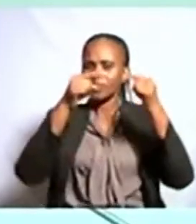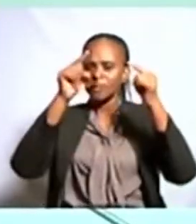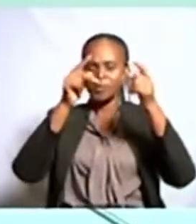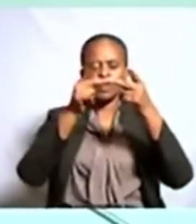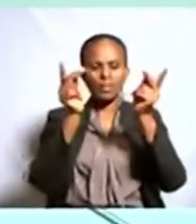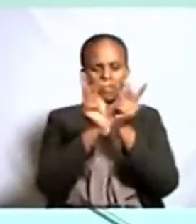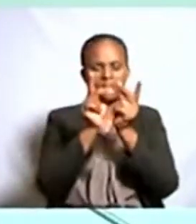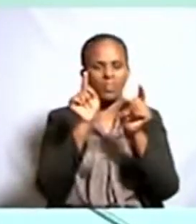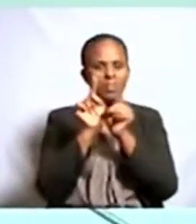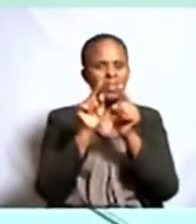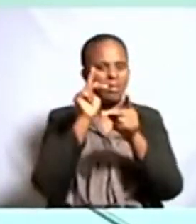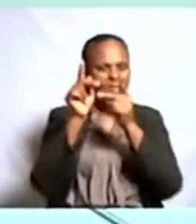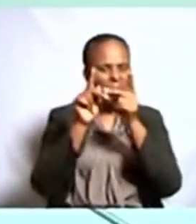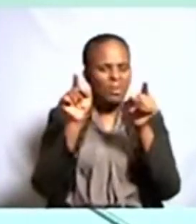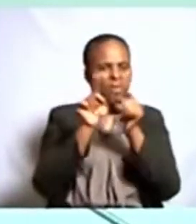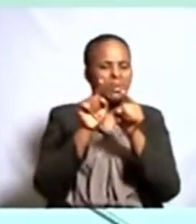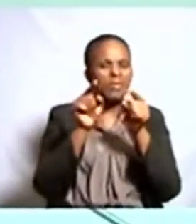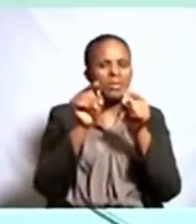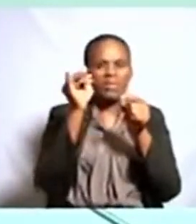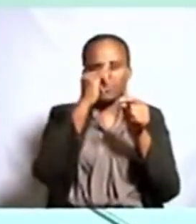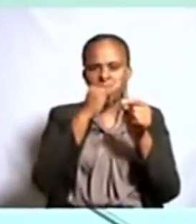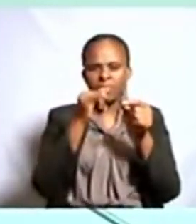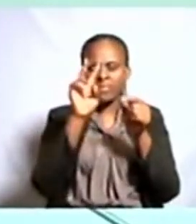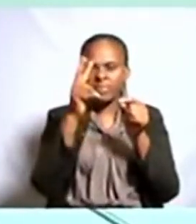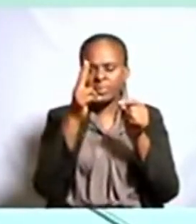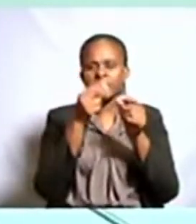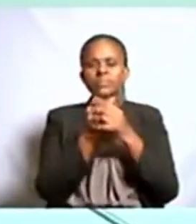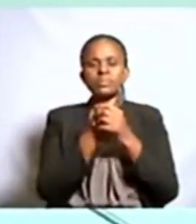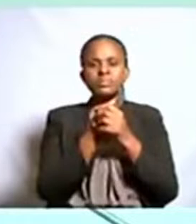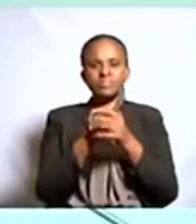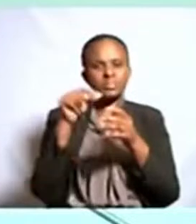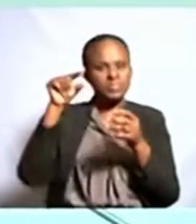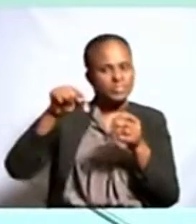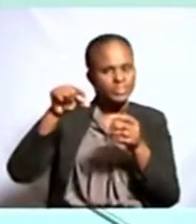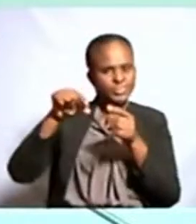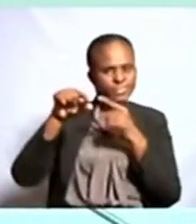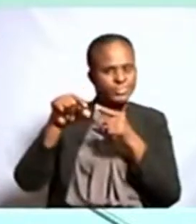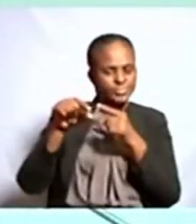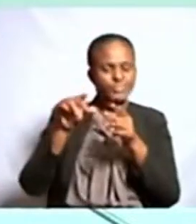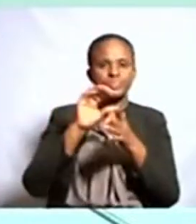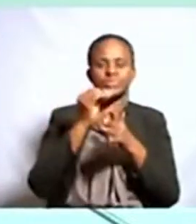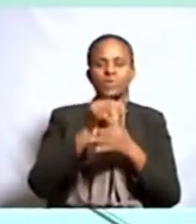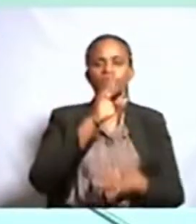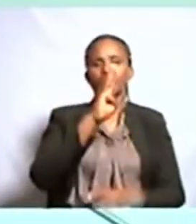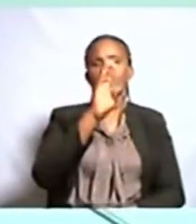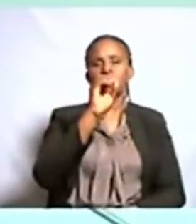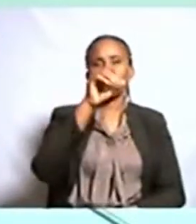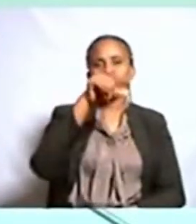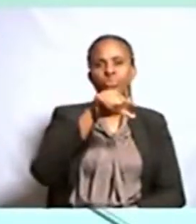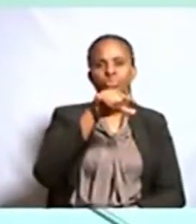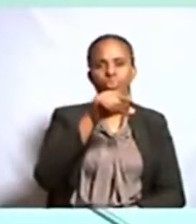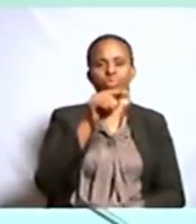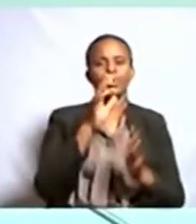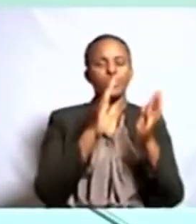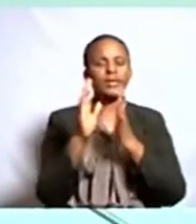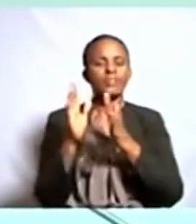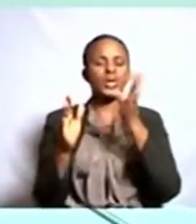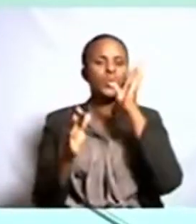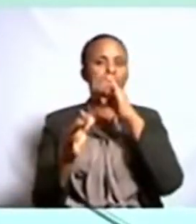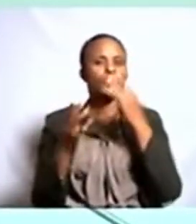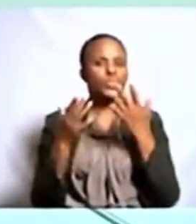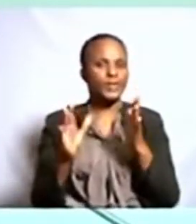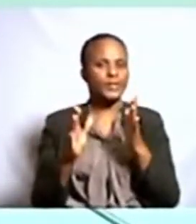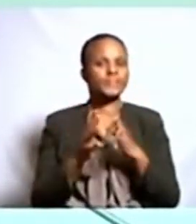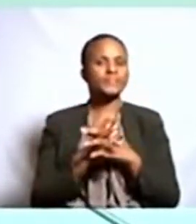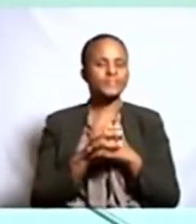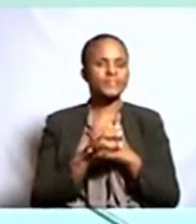plant. Design of the processing plant. 2, quantity or BOQ has been prepared. Bureau of Quantity